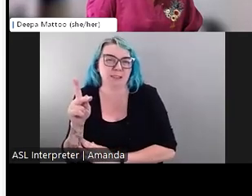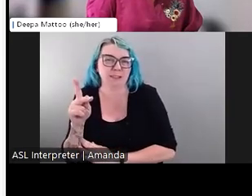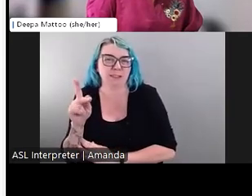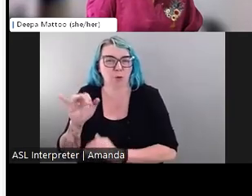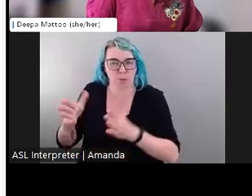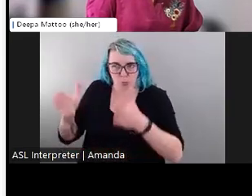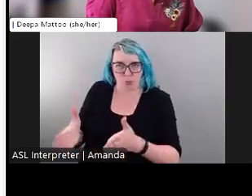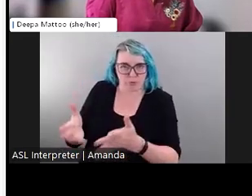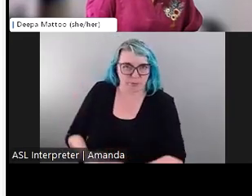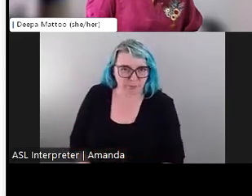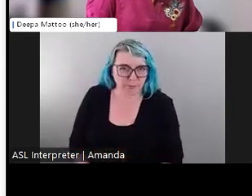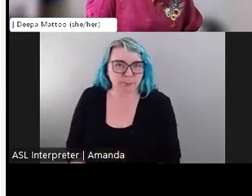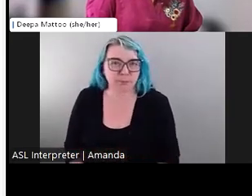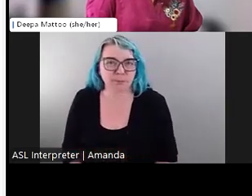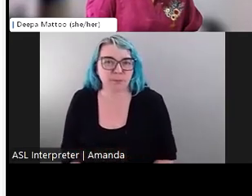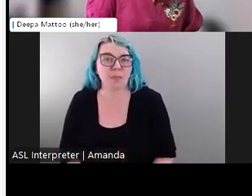too long here.